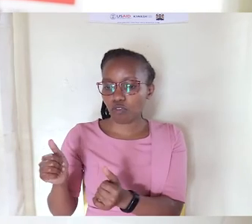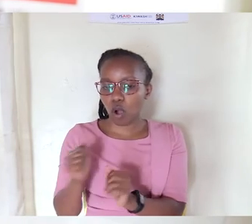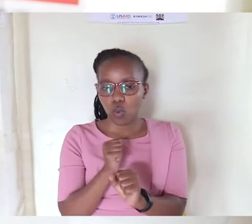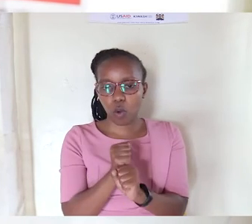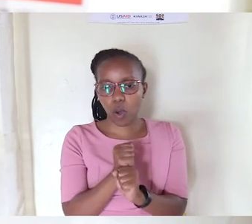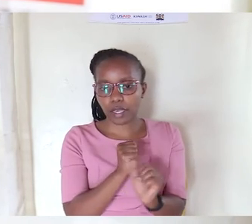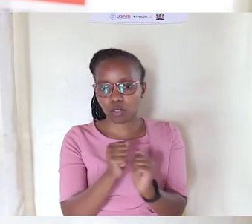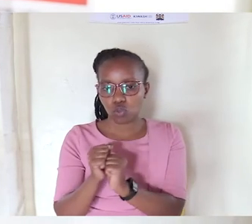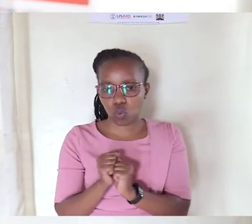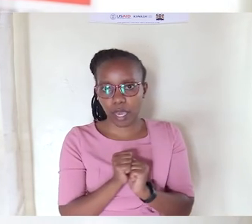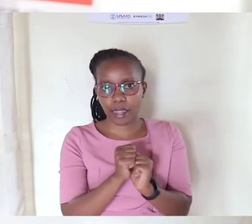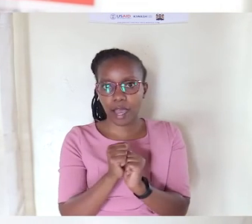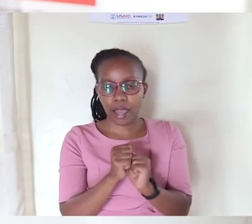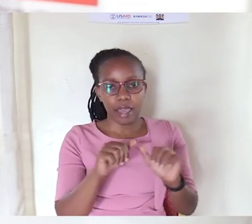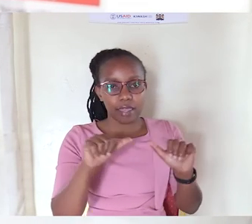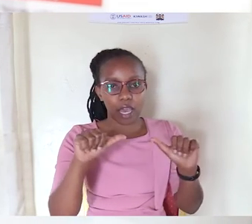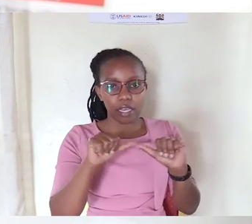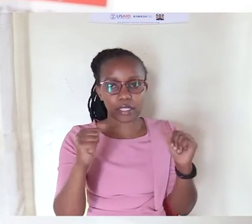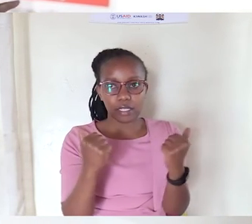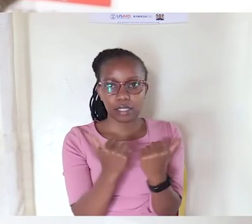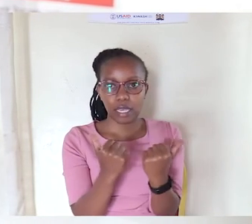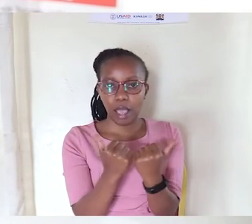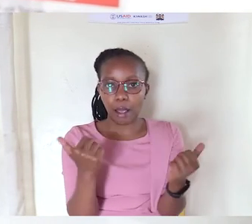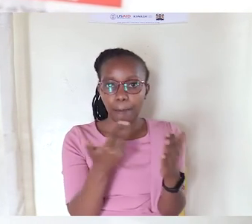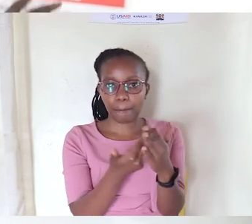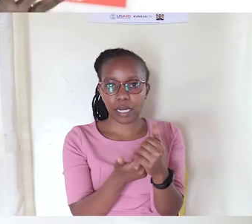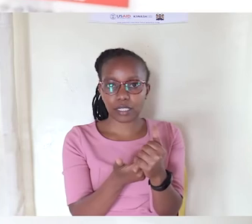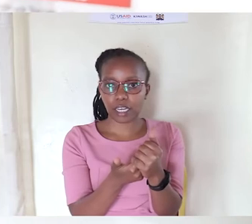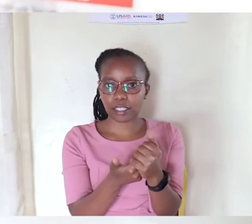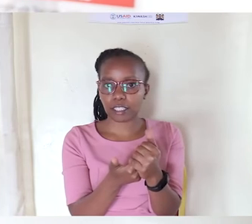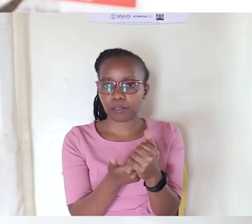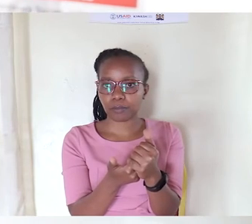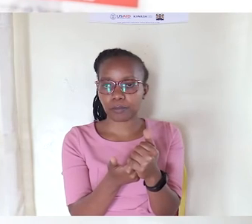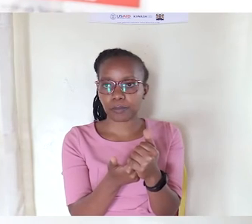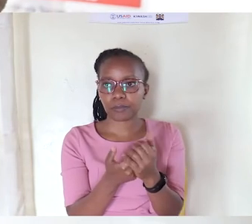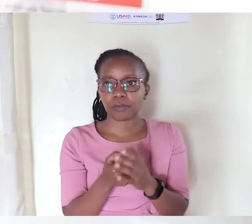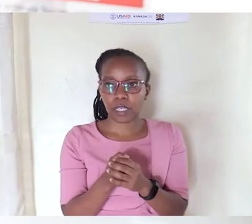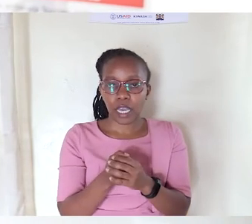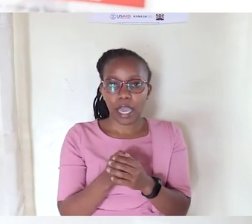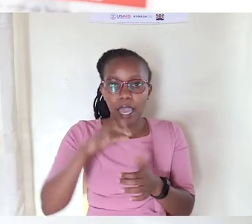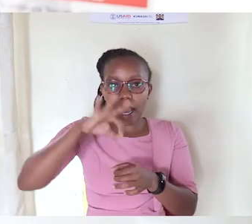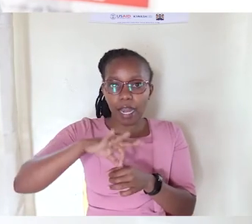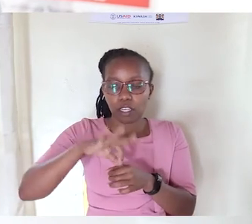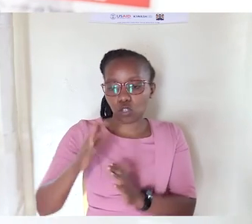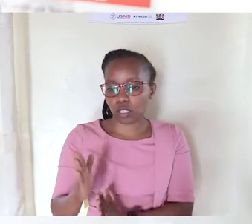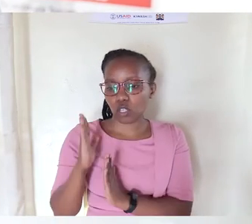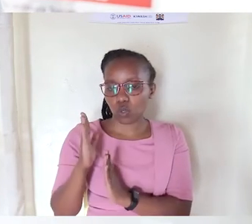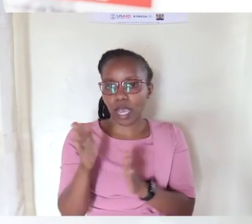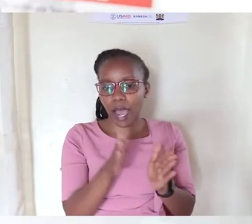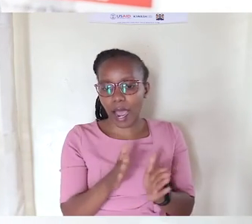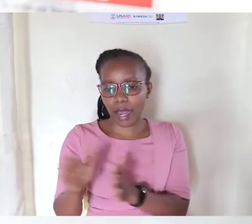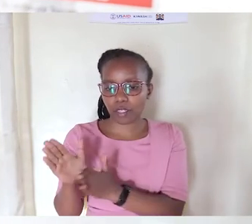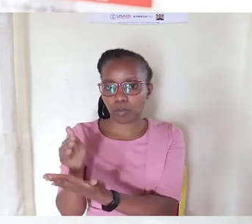together in this multi-agency group that I talked about, the ASAP, Election Security Arrangement